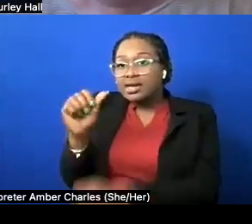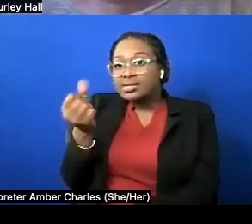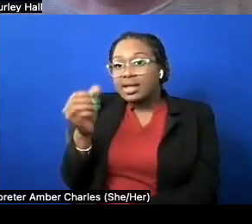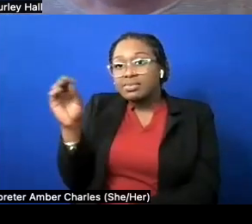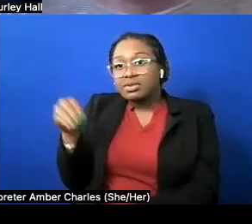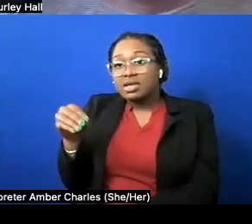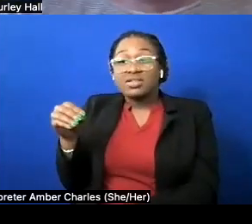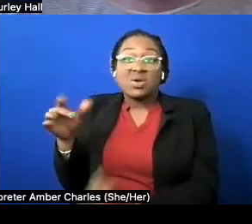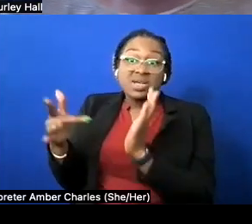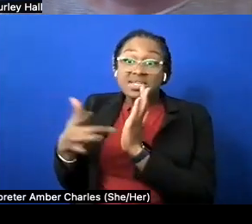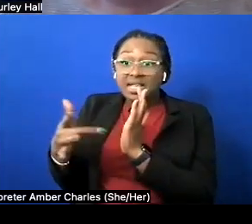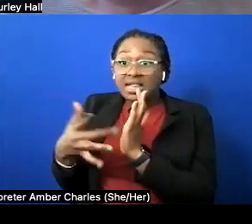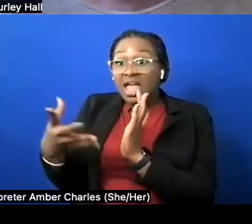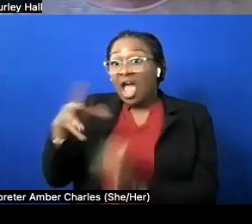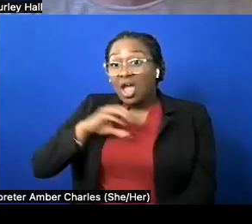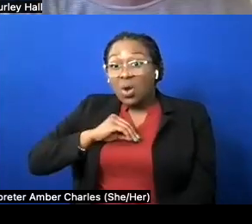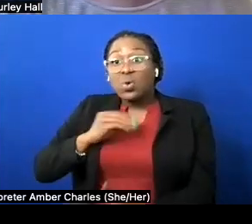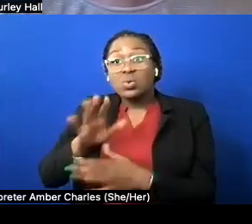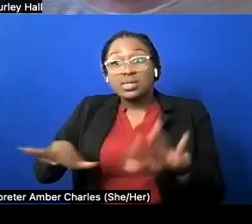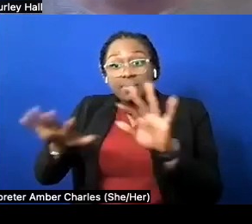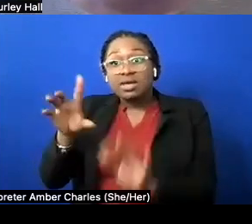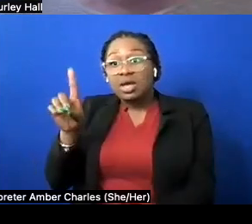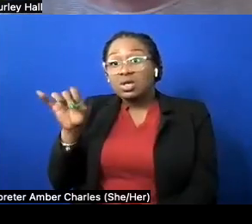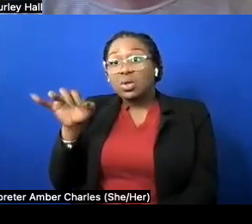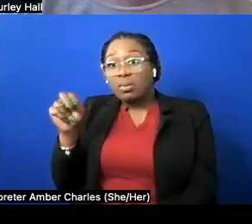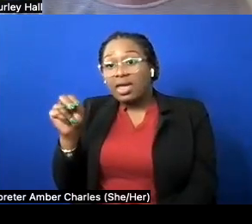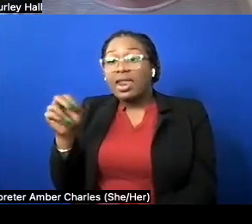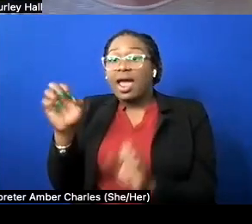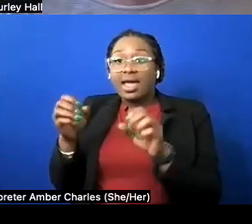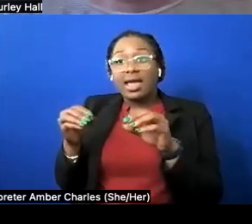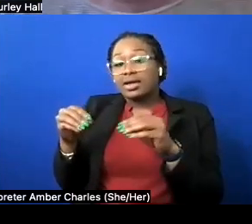I own that space. I own the domain name. I can export the content. I can